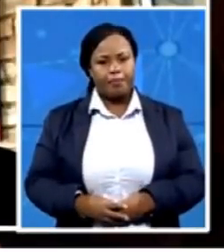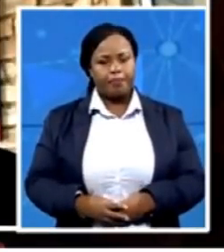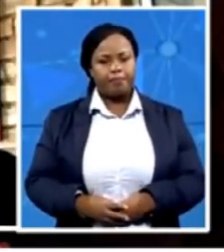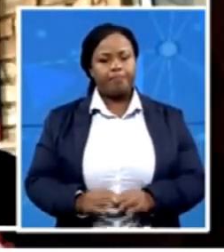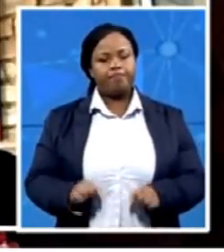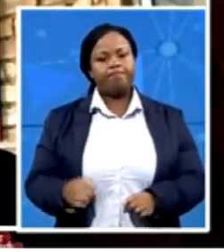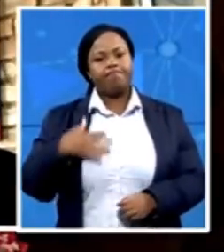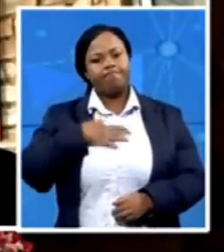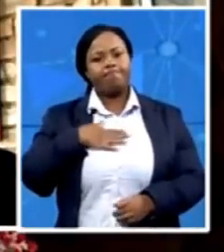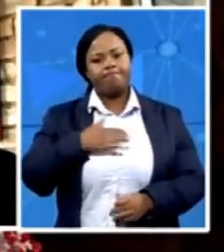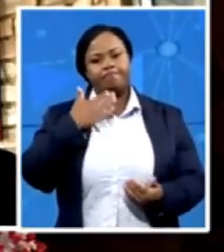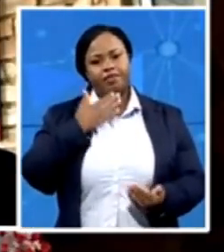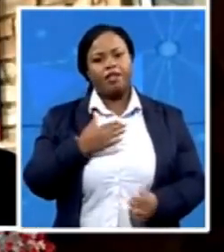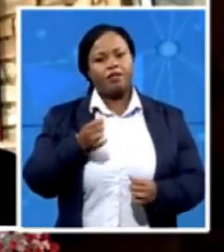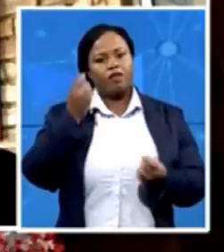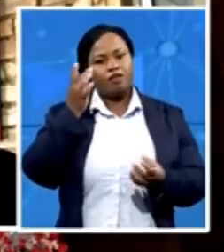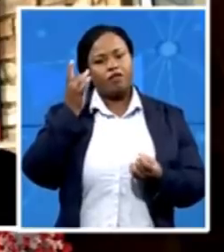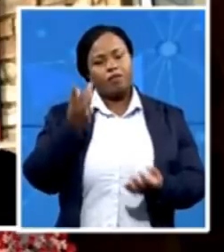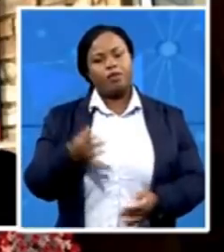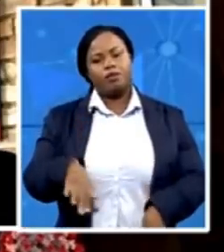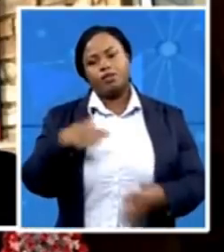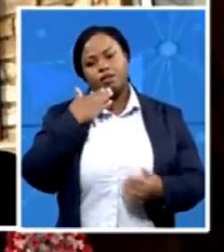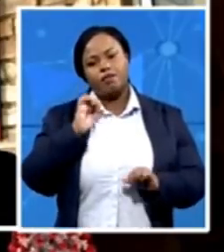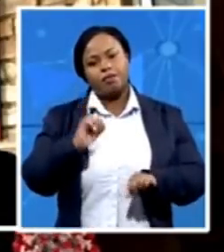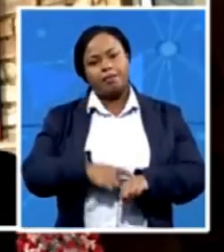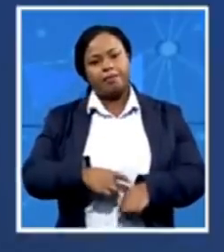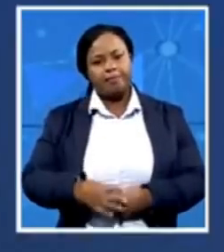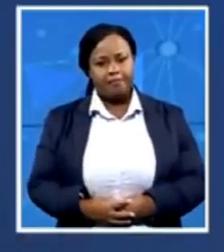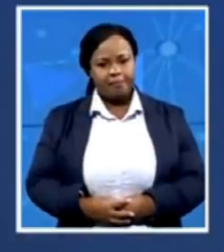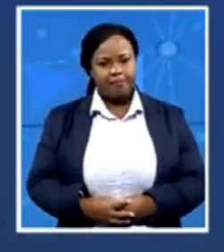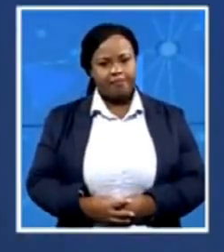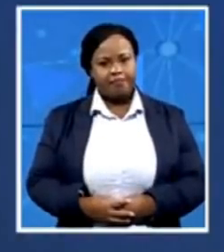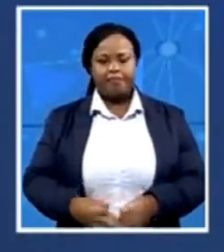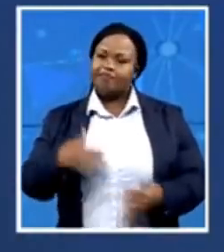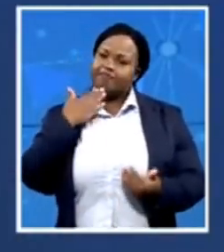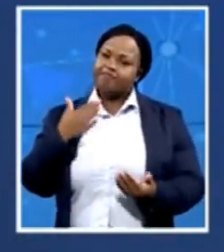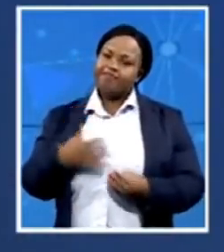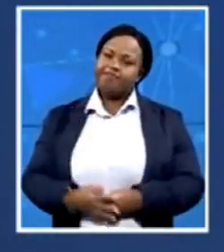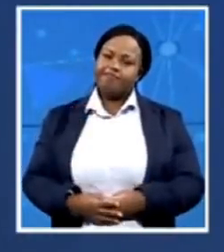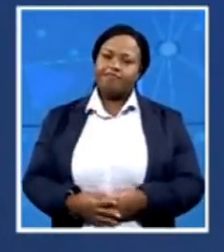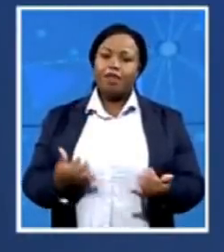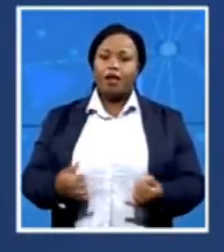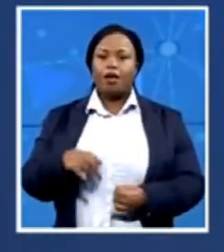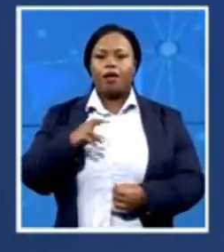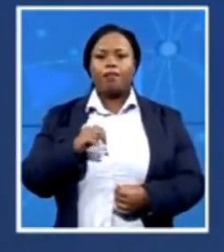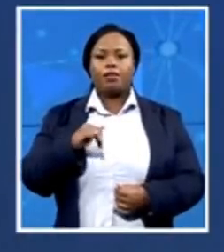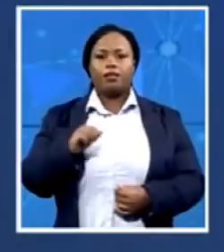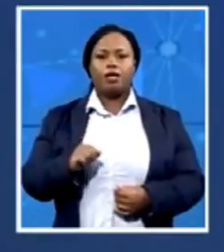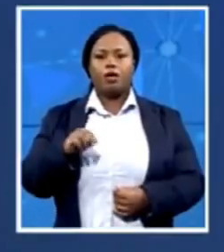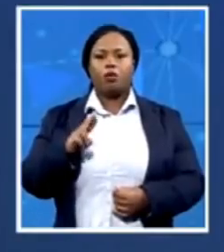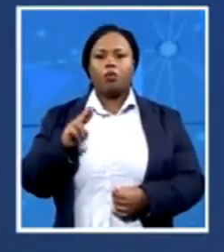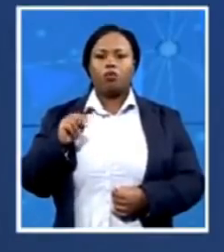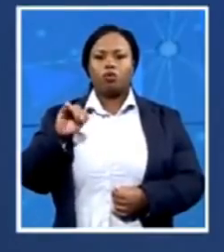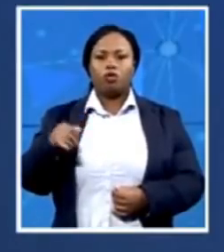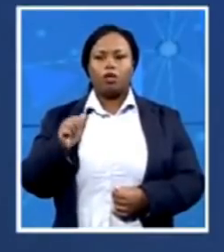you very much indeed for your time. Thank you. All right, Marcia Ujobolo, SARS Senior Manager, was talking to us about